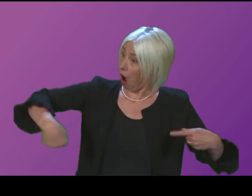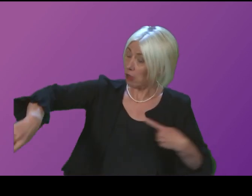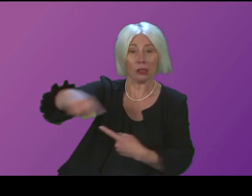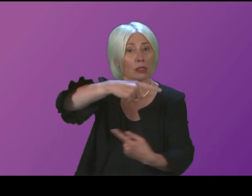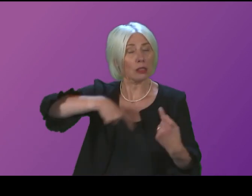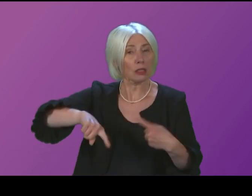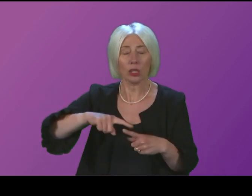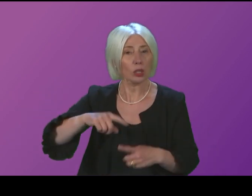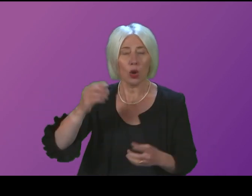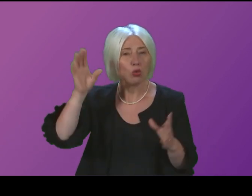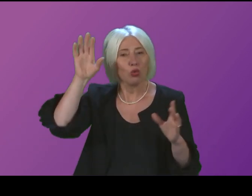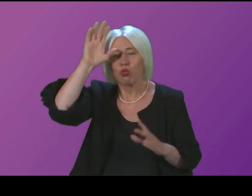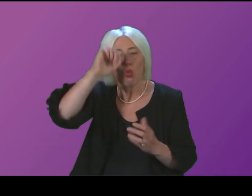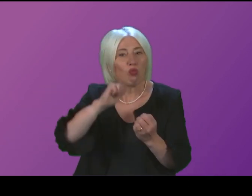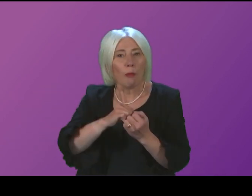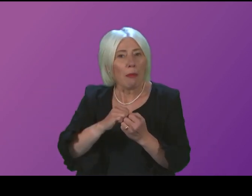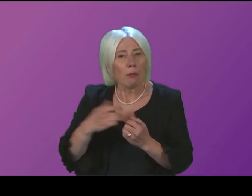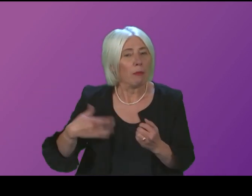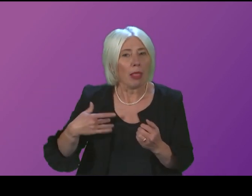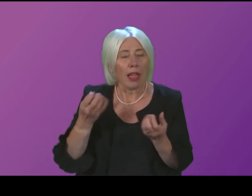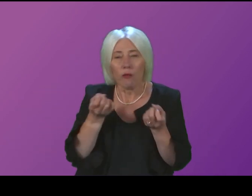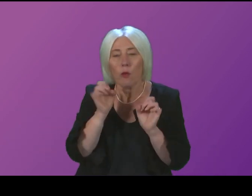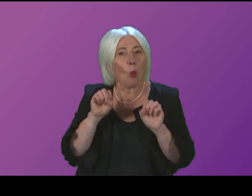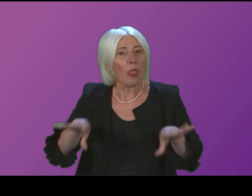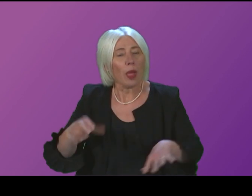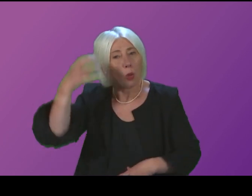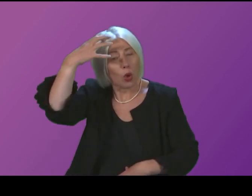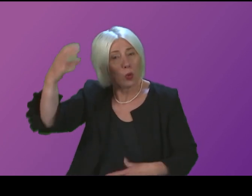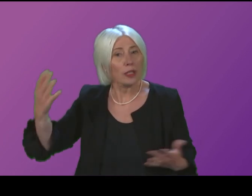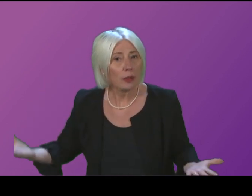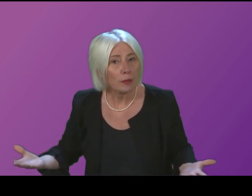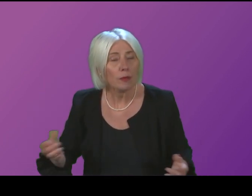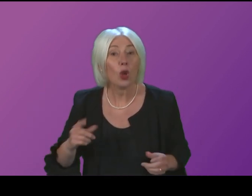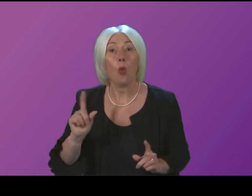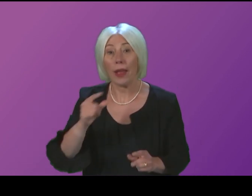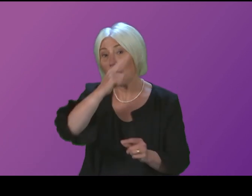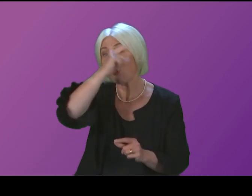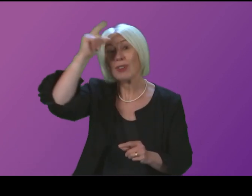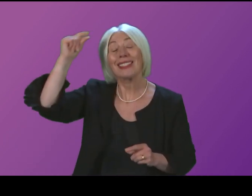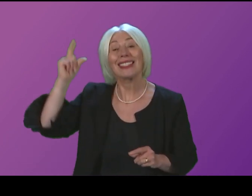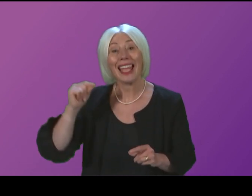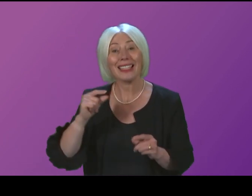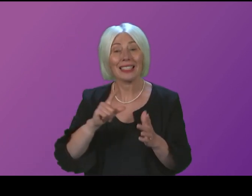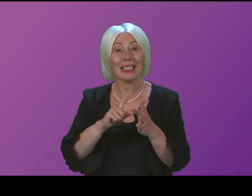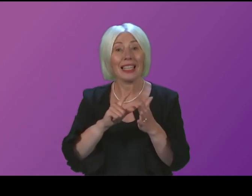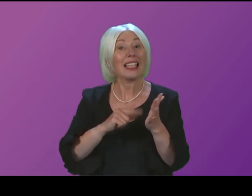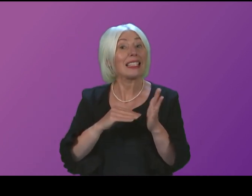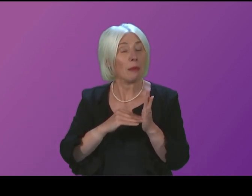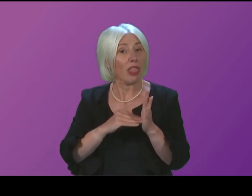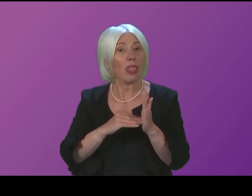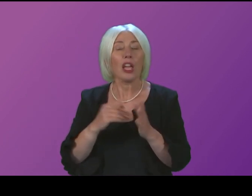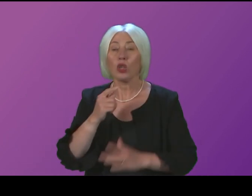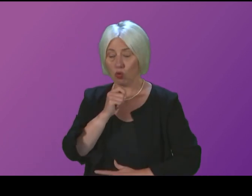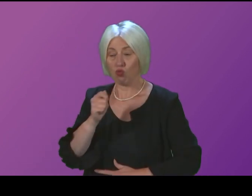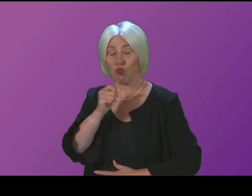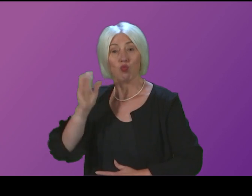not remember life without the Queen. When, as Princess Elizabeth, she gave a radio broadcast from South Africa